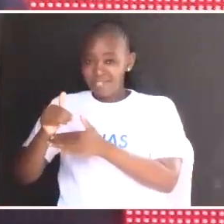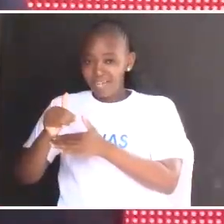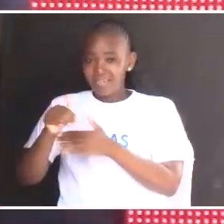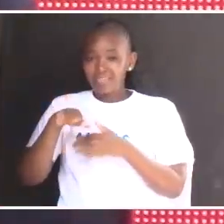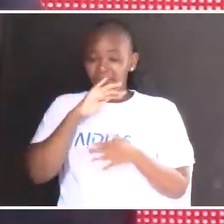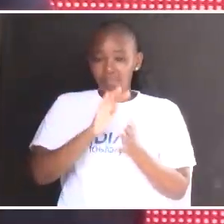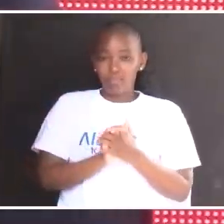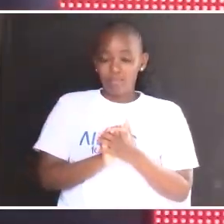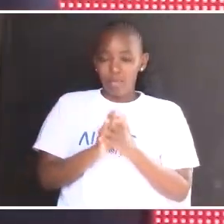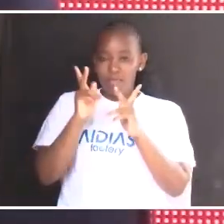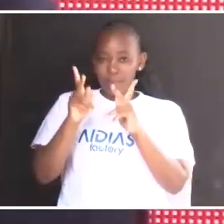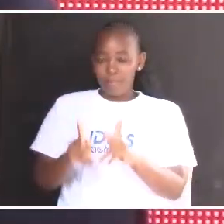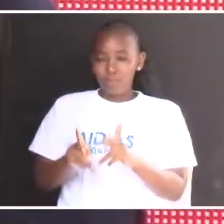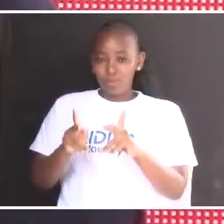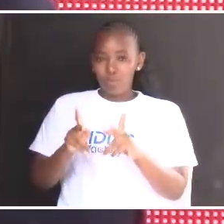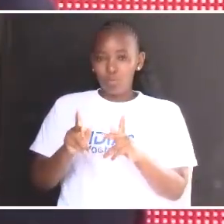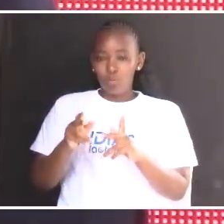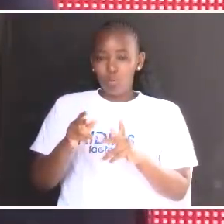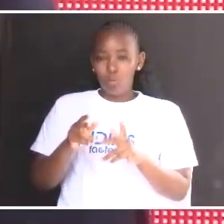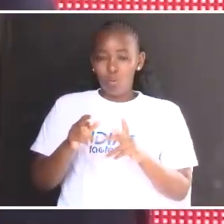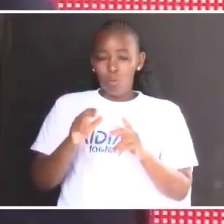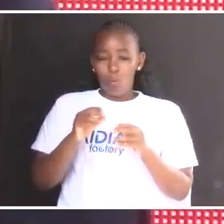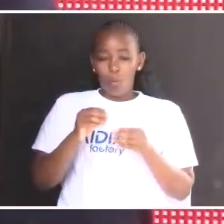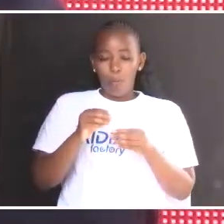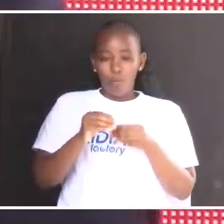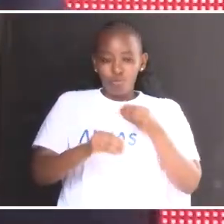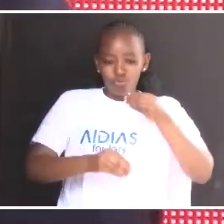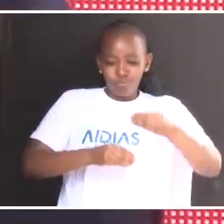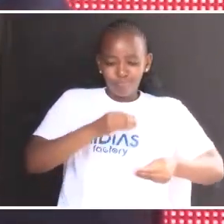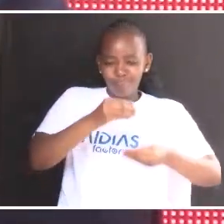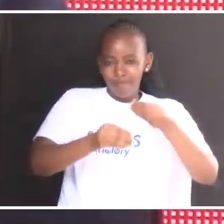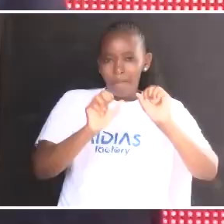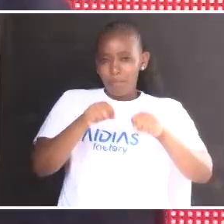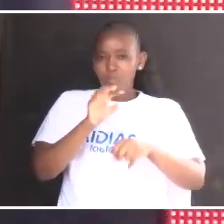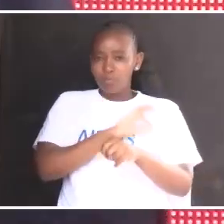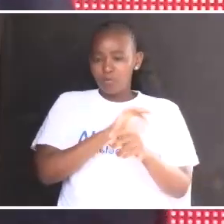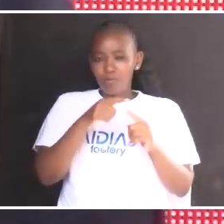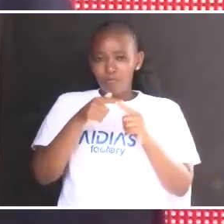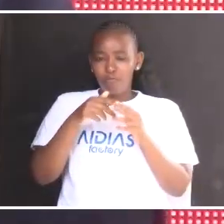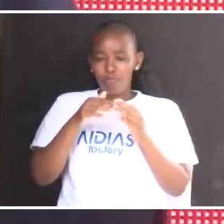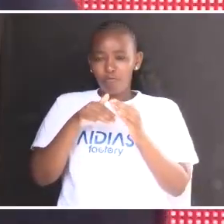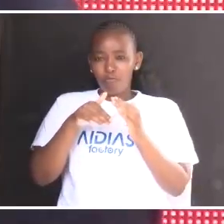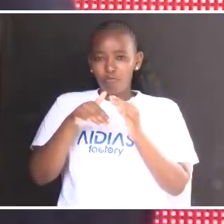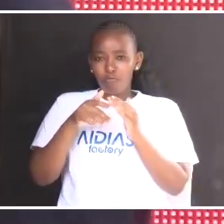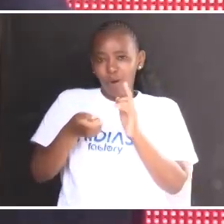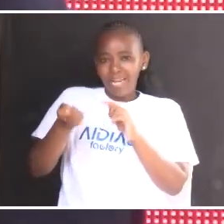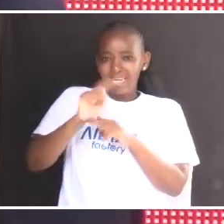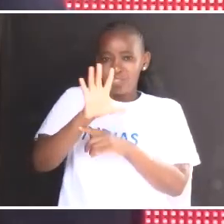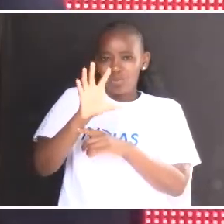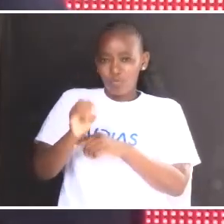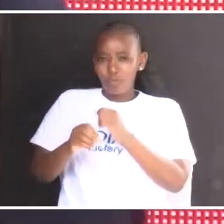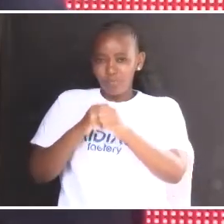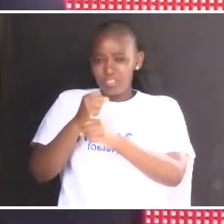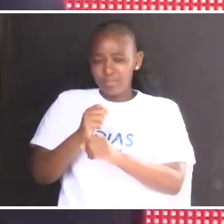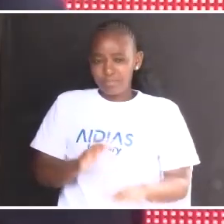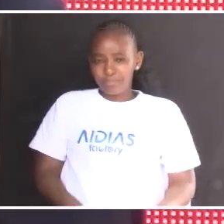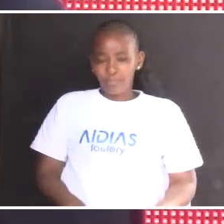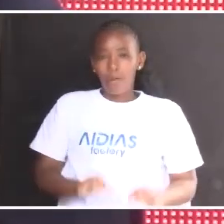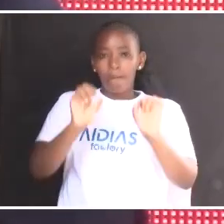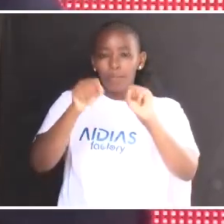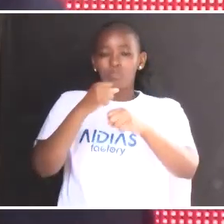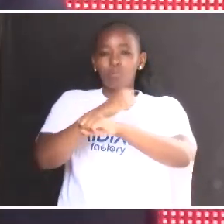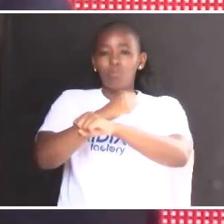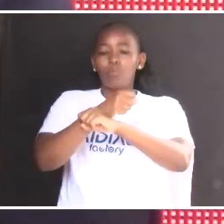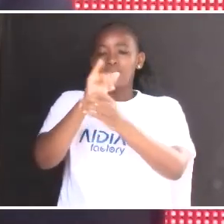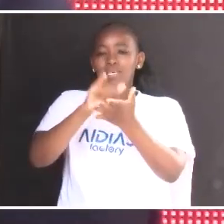persons you leave behind can actually continue benefiting for an additional 50 years. They can